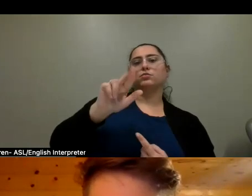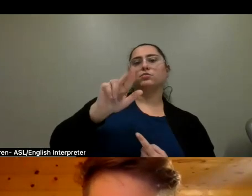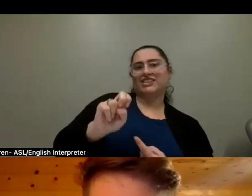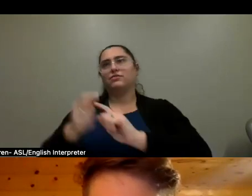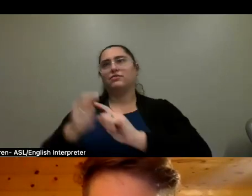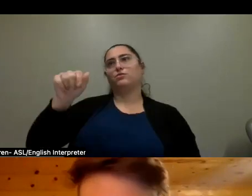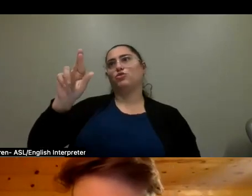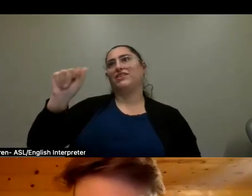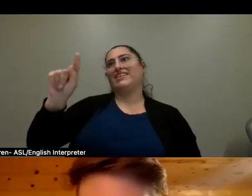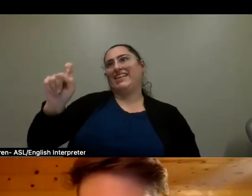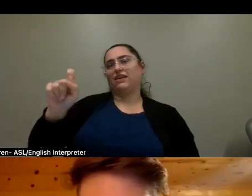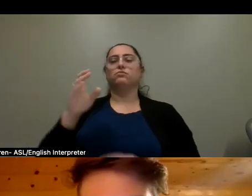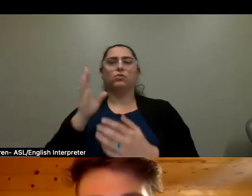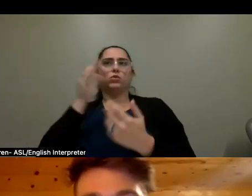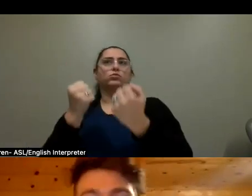structure.